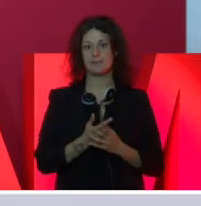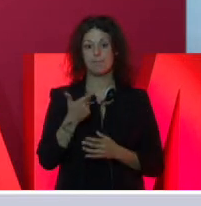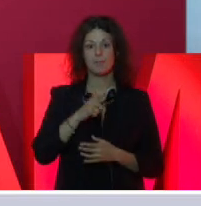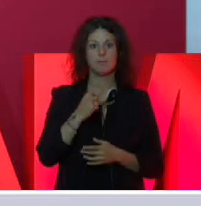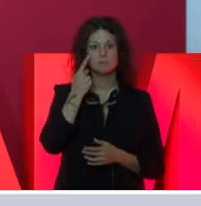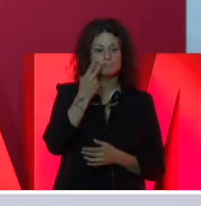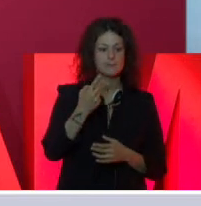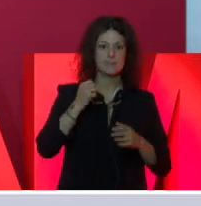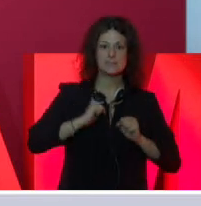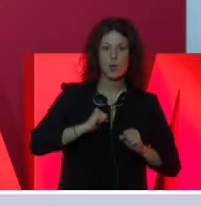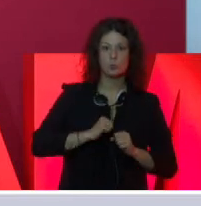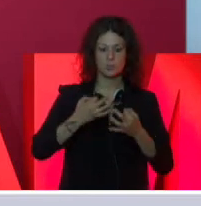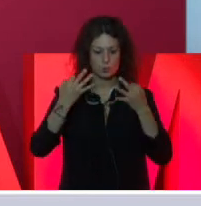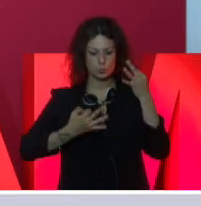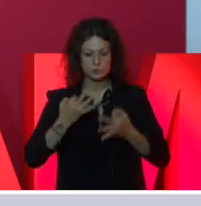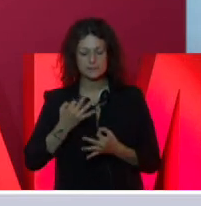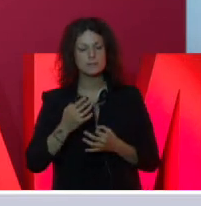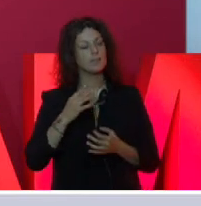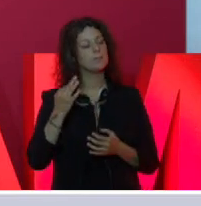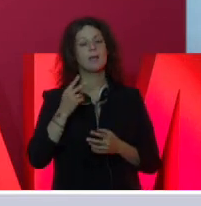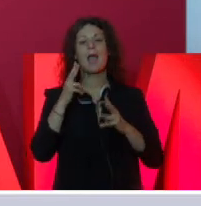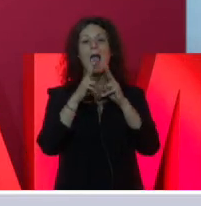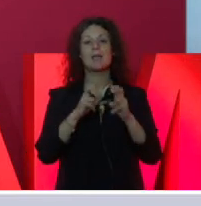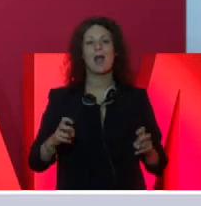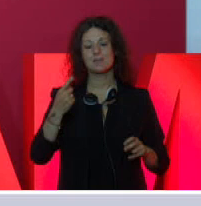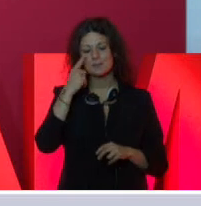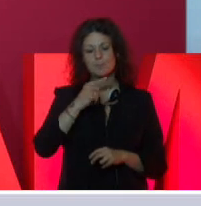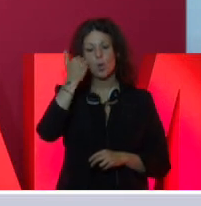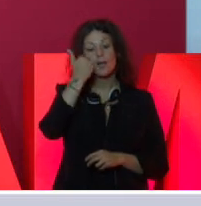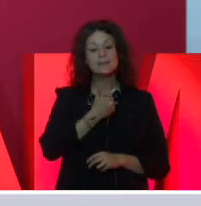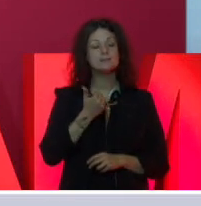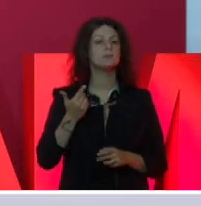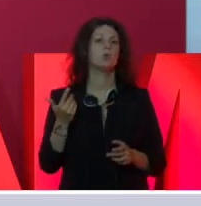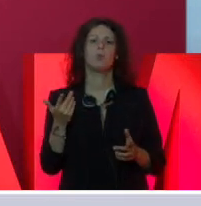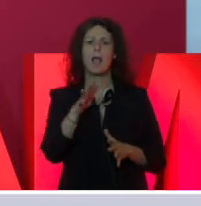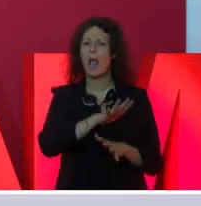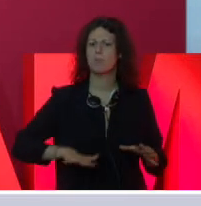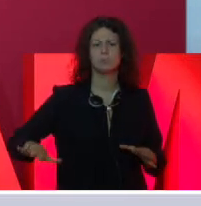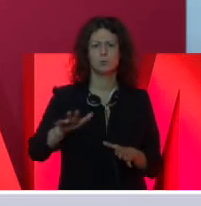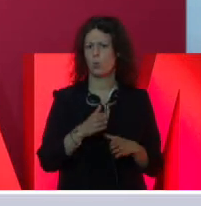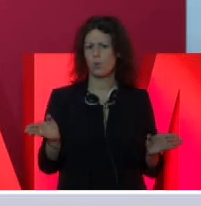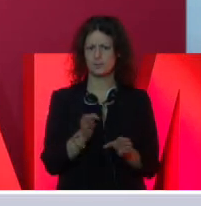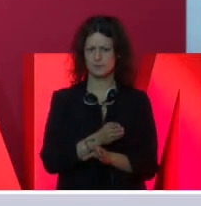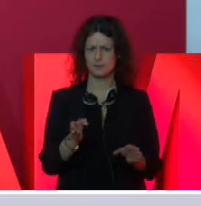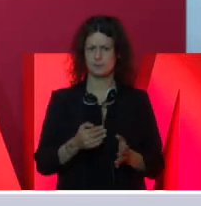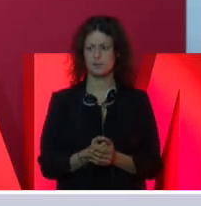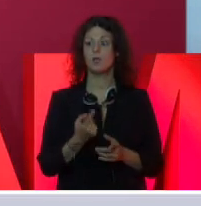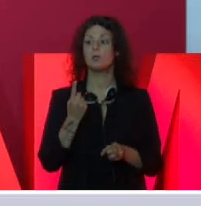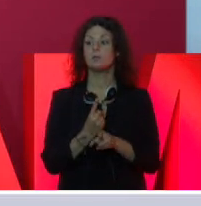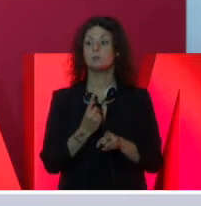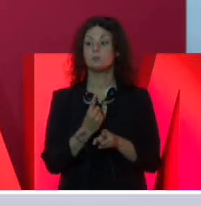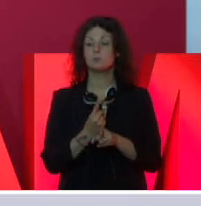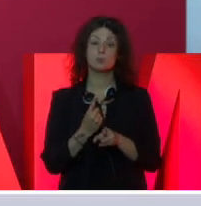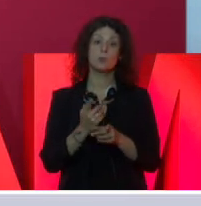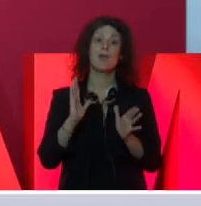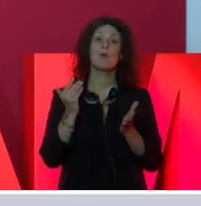the analysis of risks in whatever sector, banking or insurance. We need to